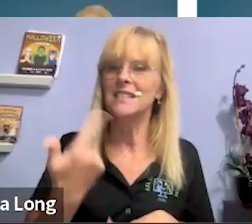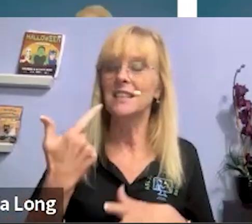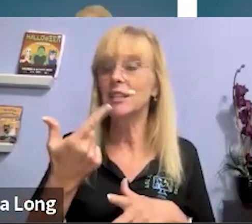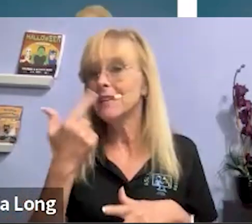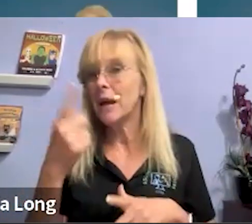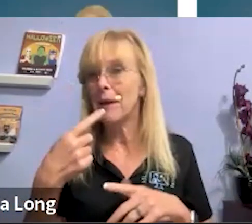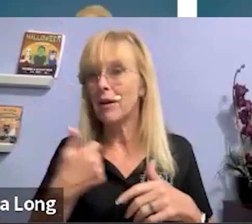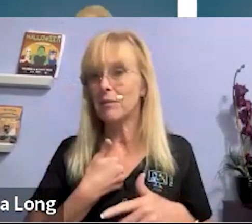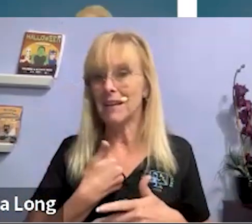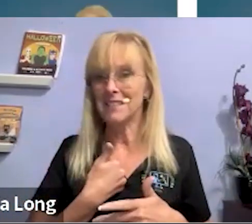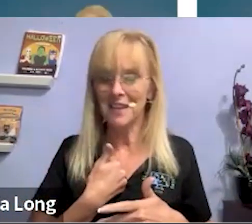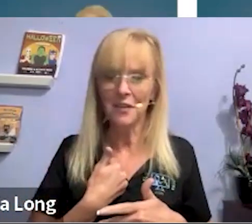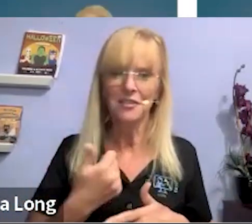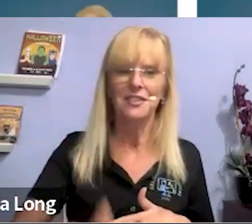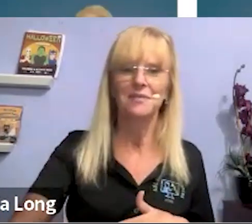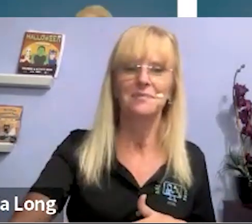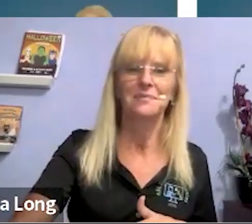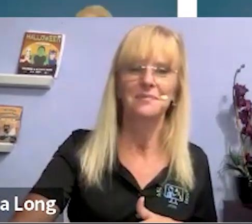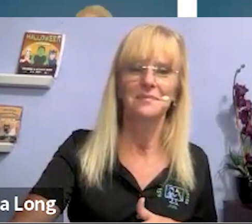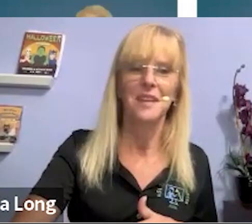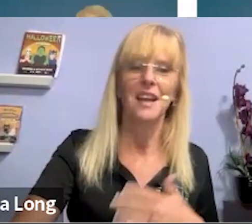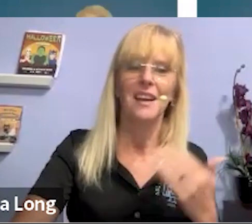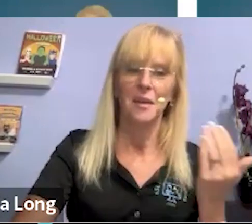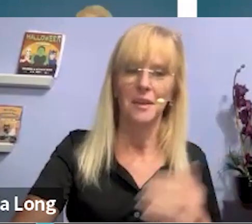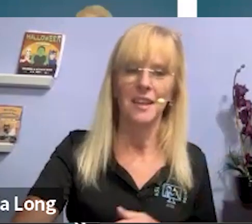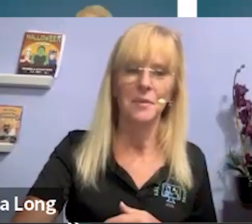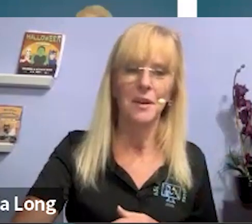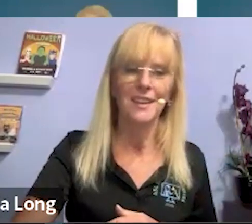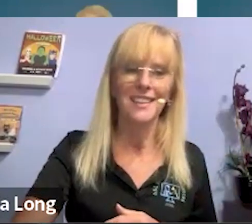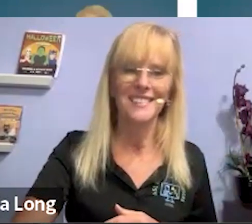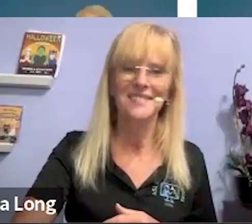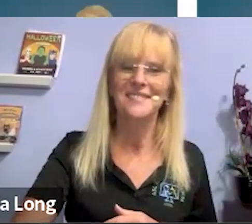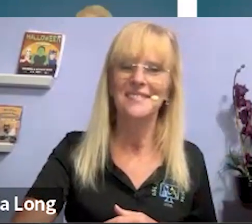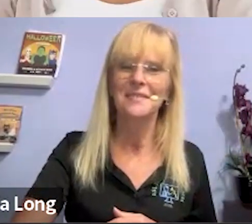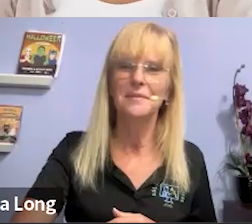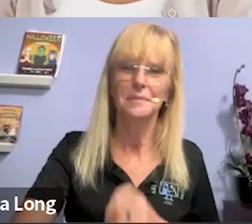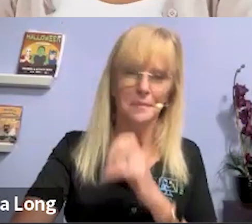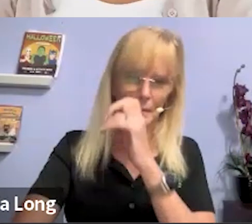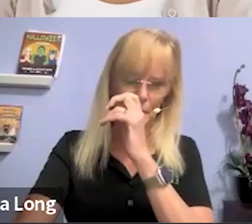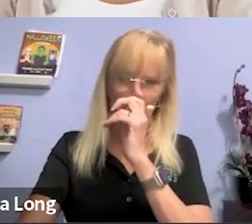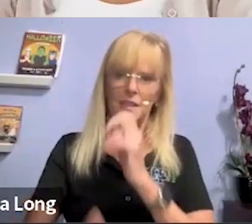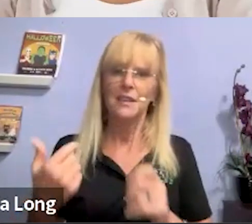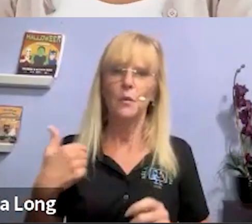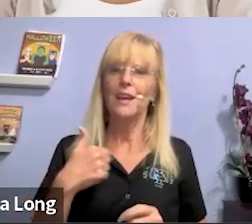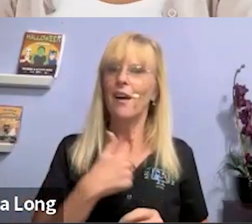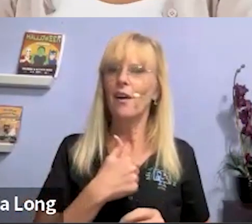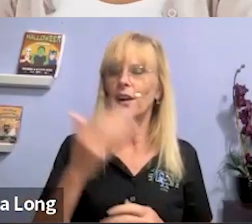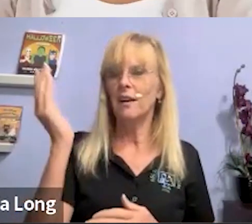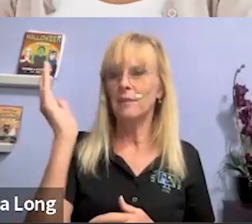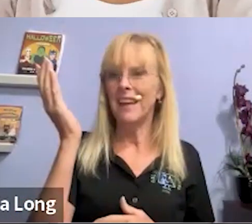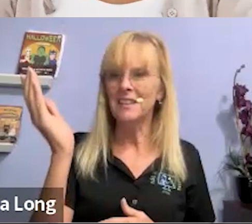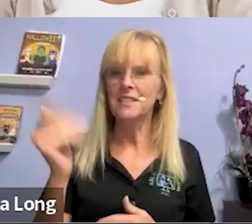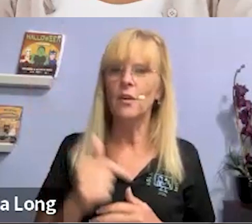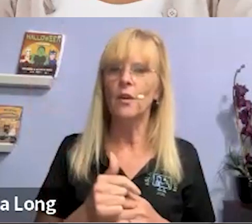And this is a little bit about myself. I'm going to keep going. So we